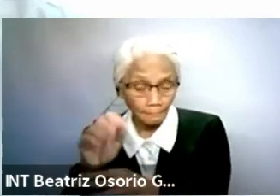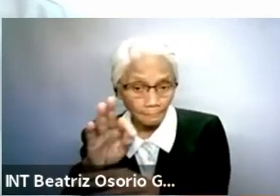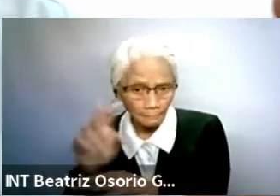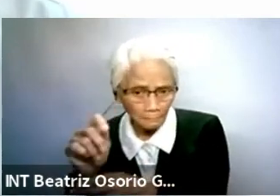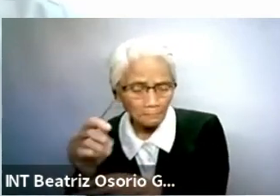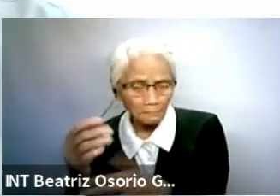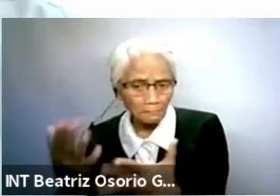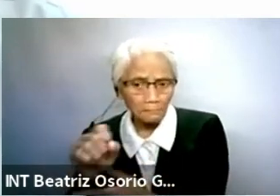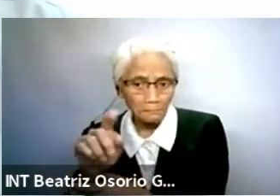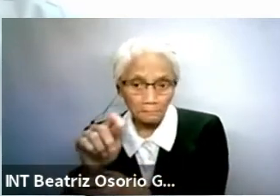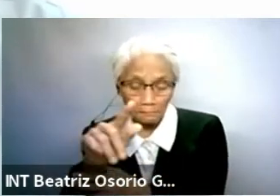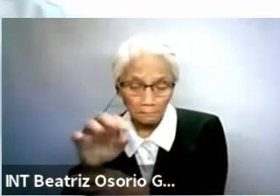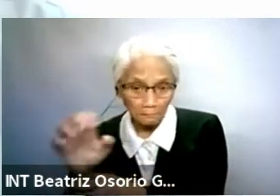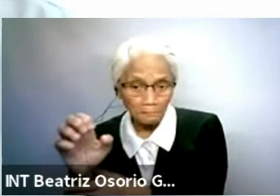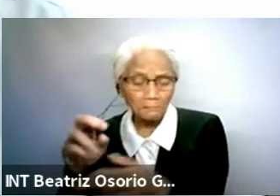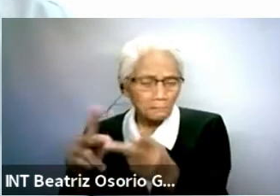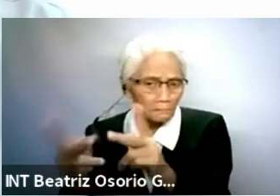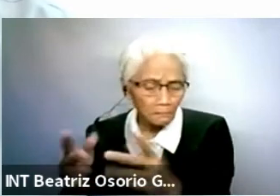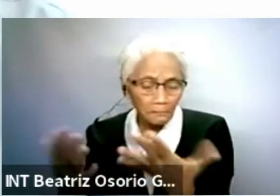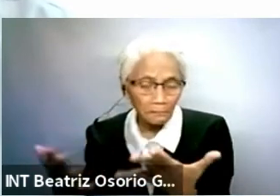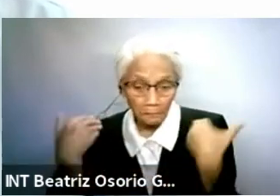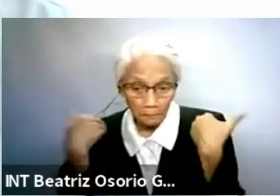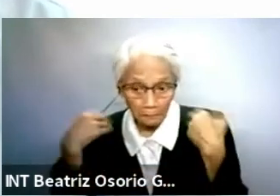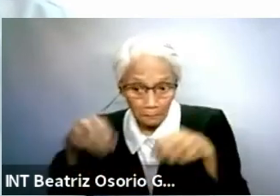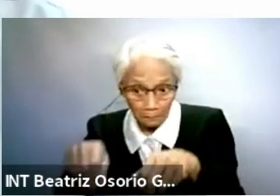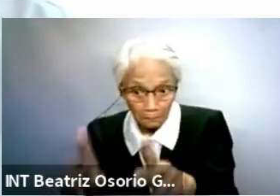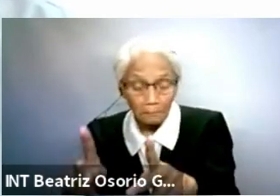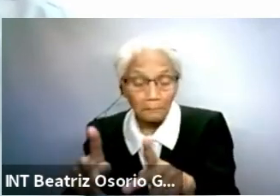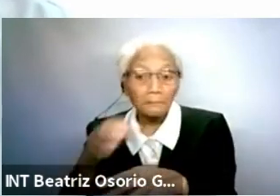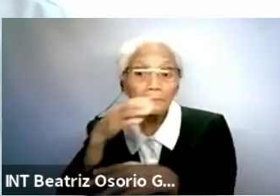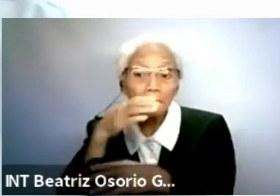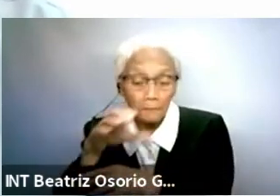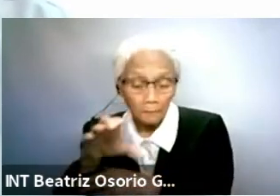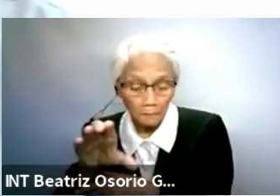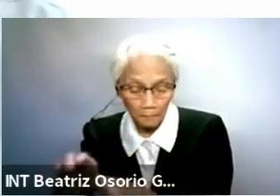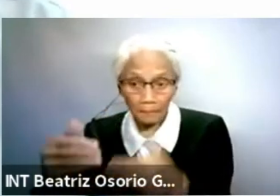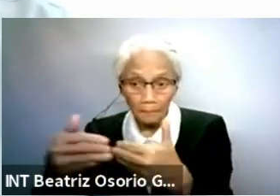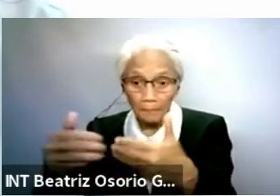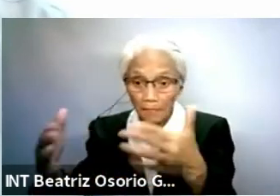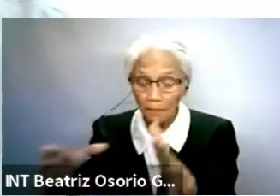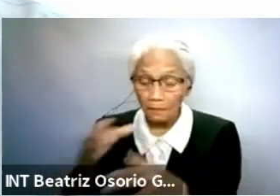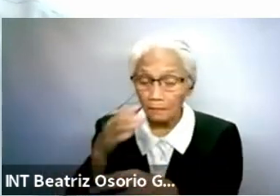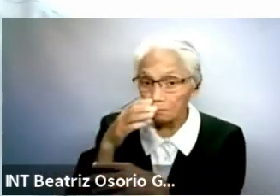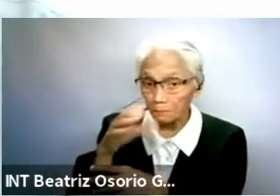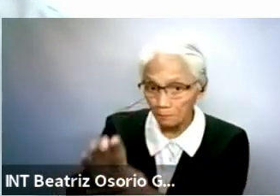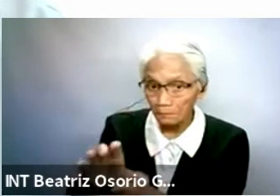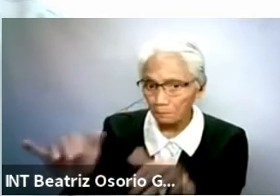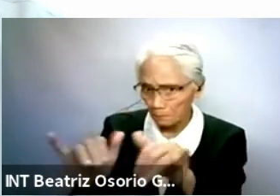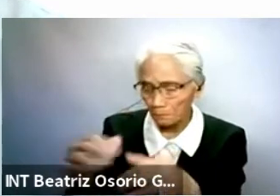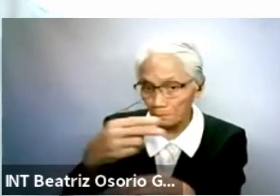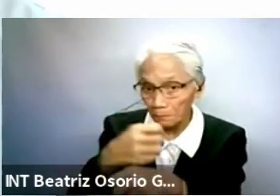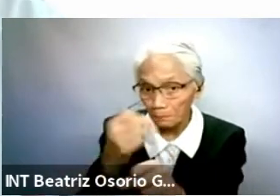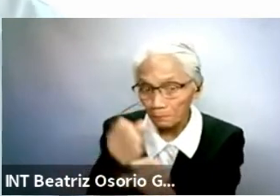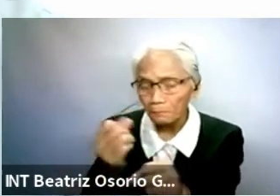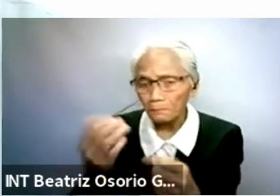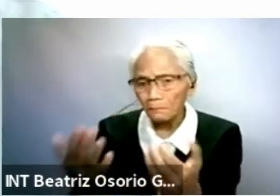parties, who also have an opportunity to comment on the general comment as it is being produced. And